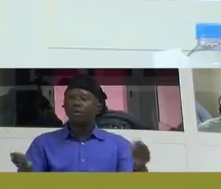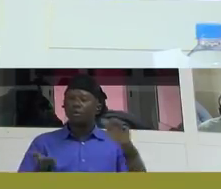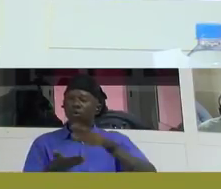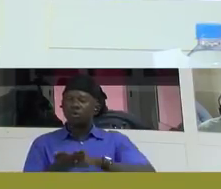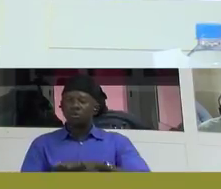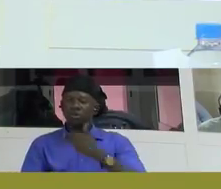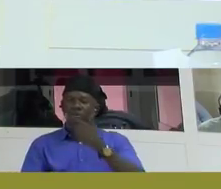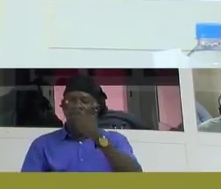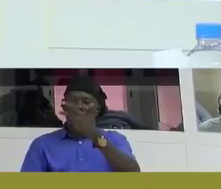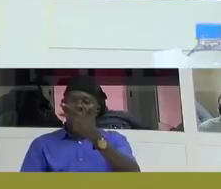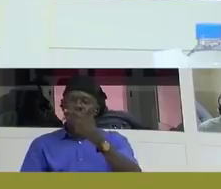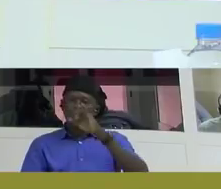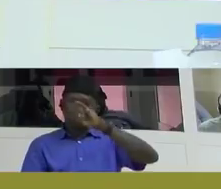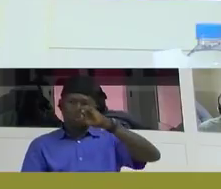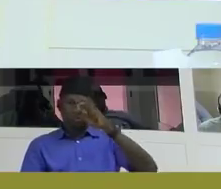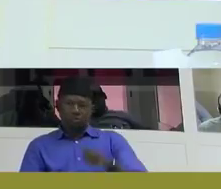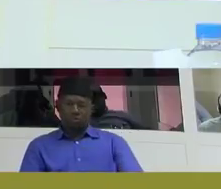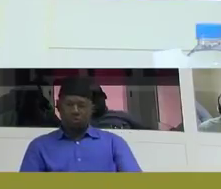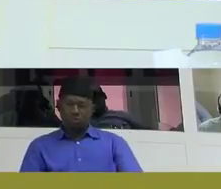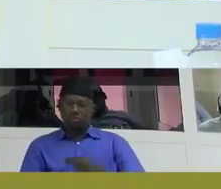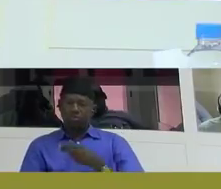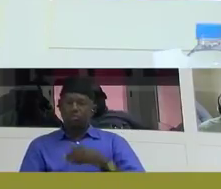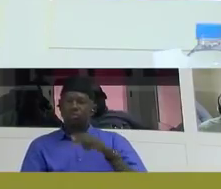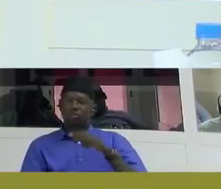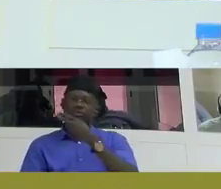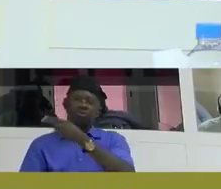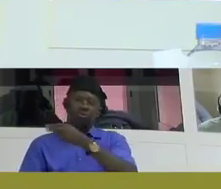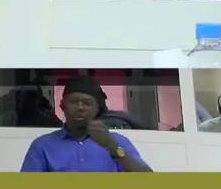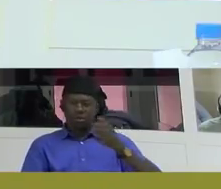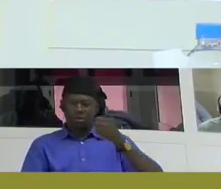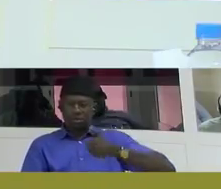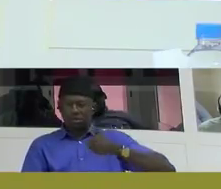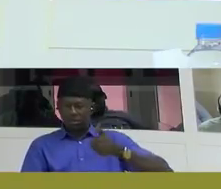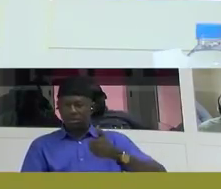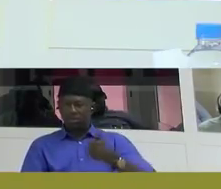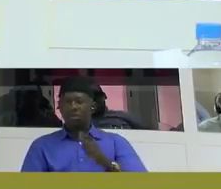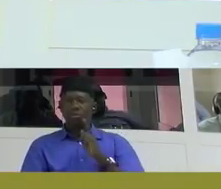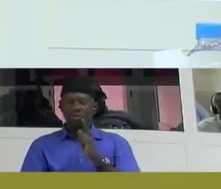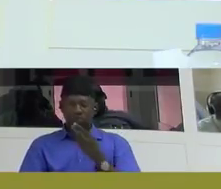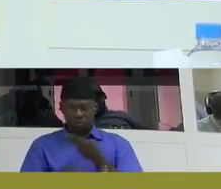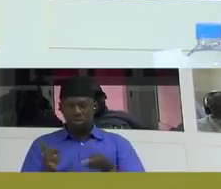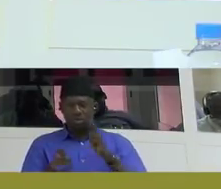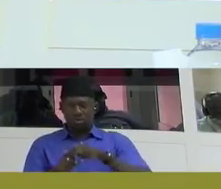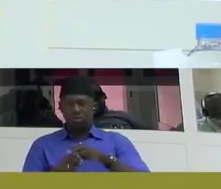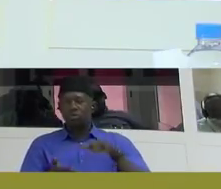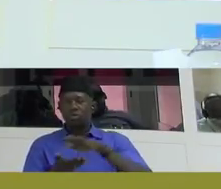I was looking for it here. But it was reported on the Daily Observer.